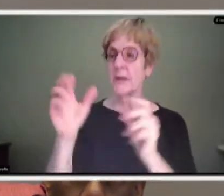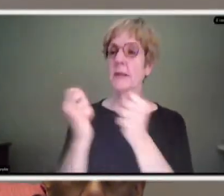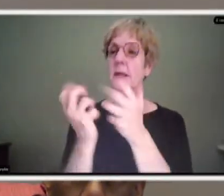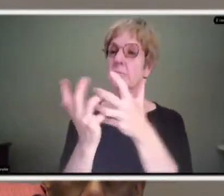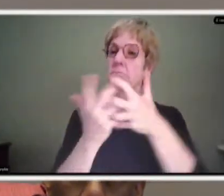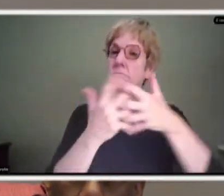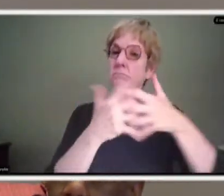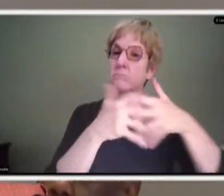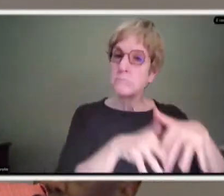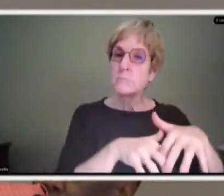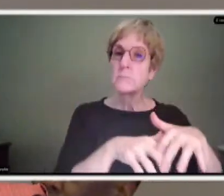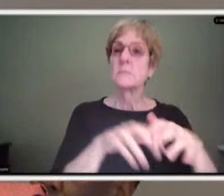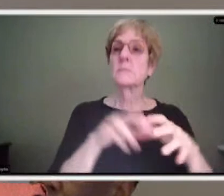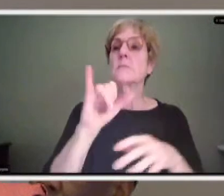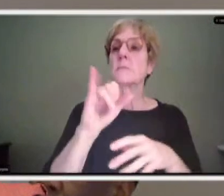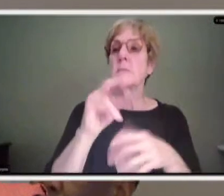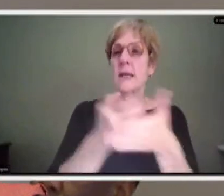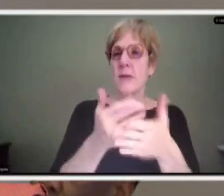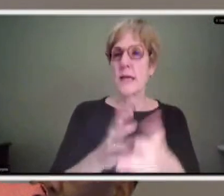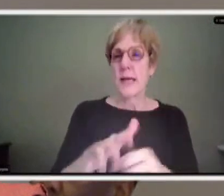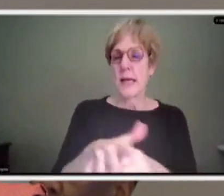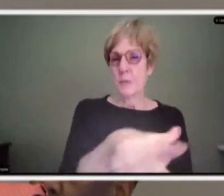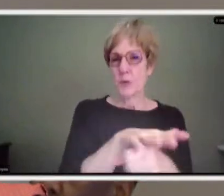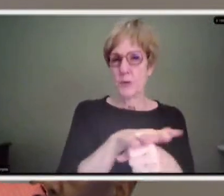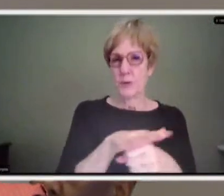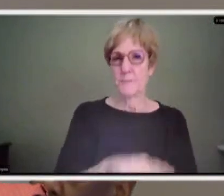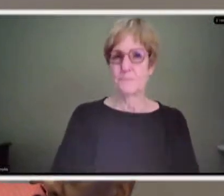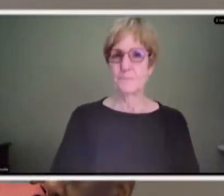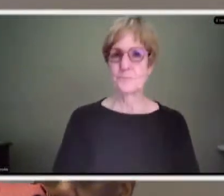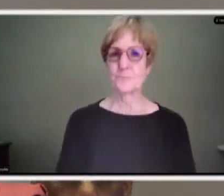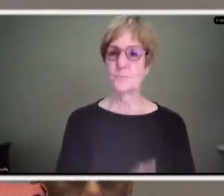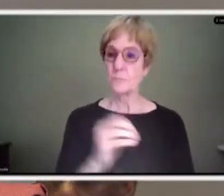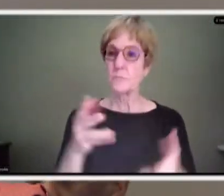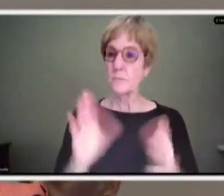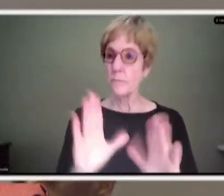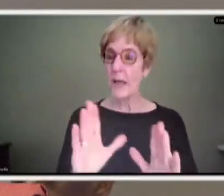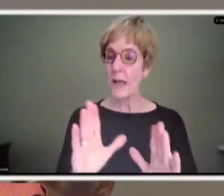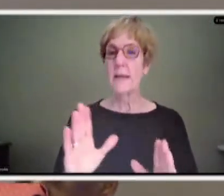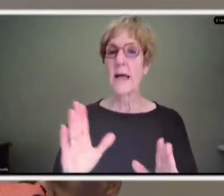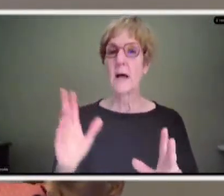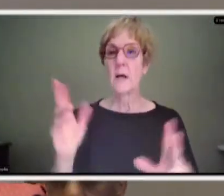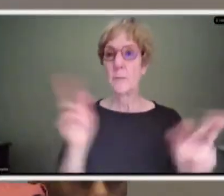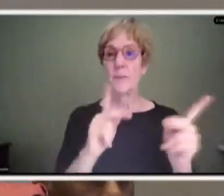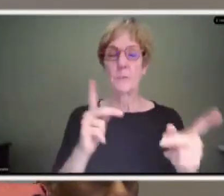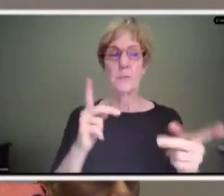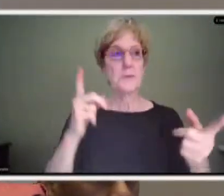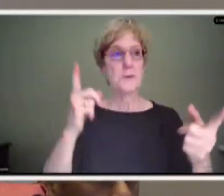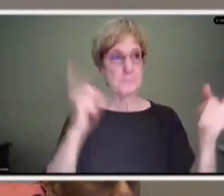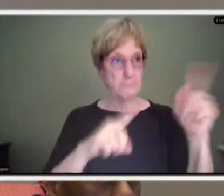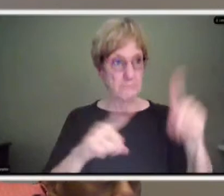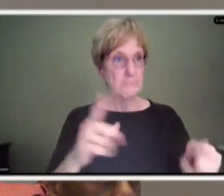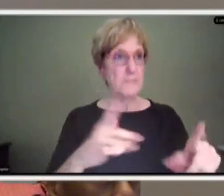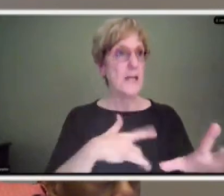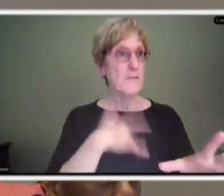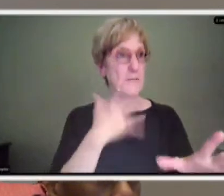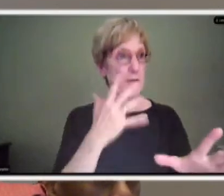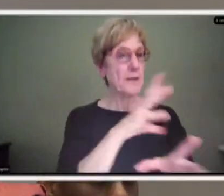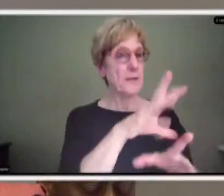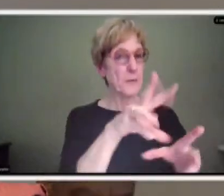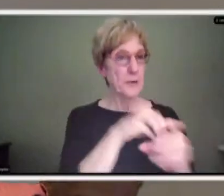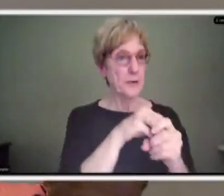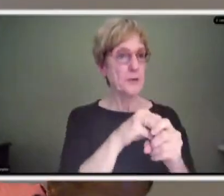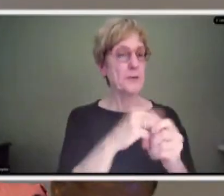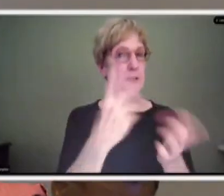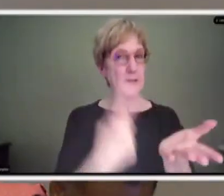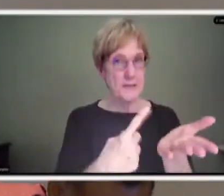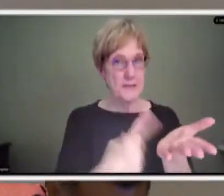within the neighborhood, and allow constituents to feel like they are embraced and that their community